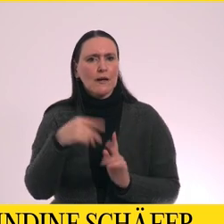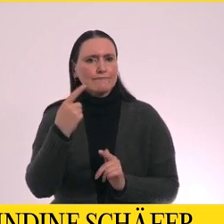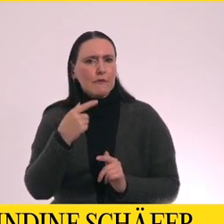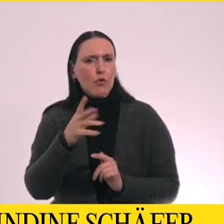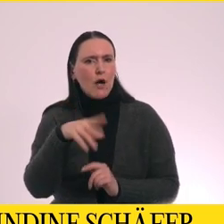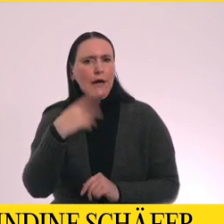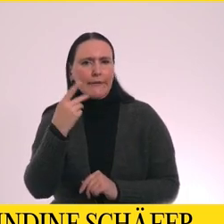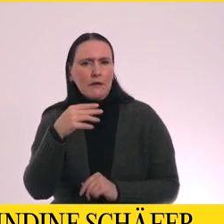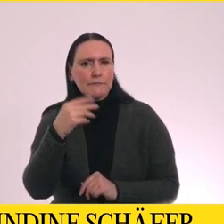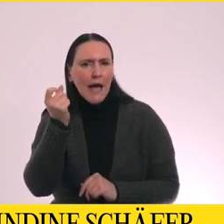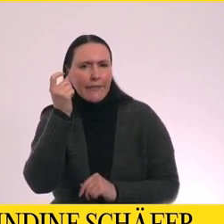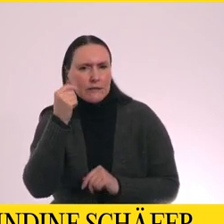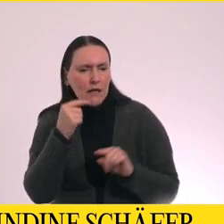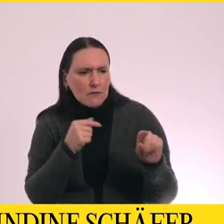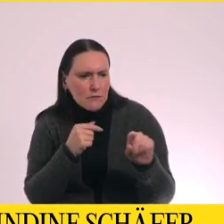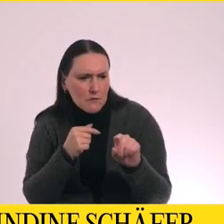And